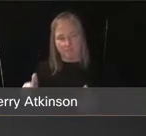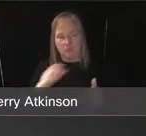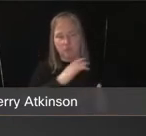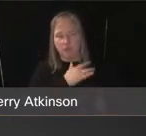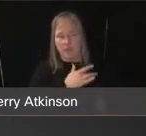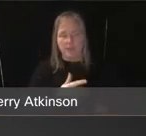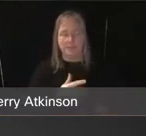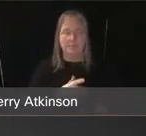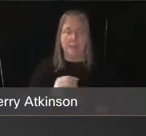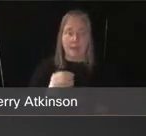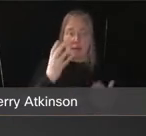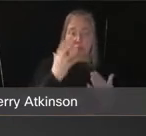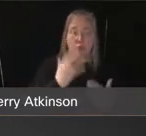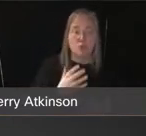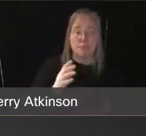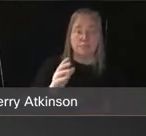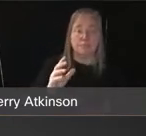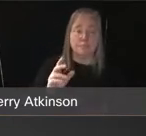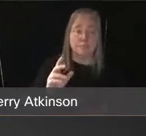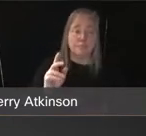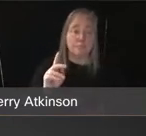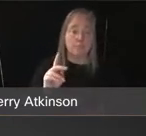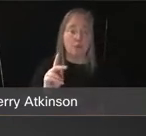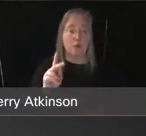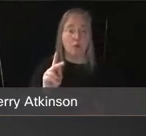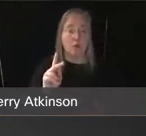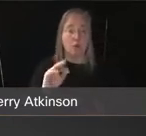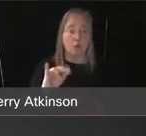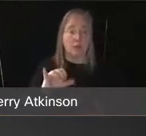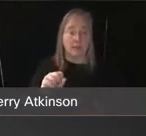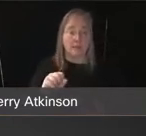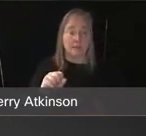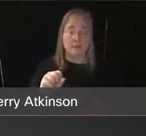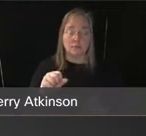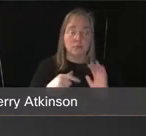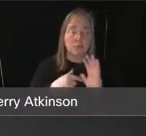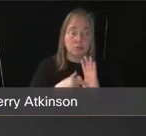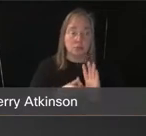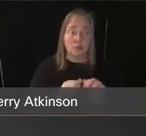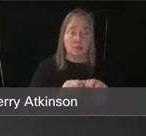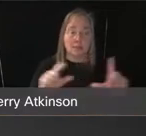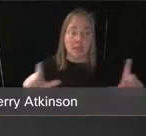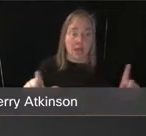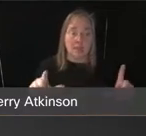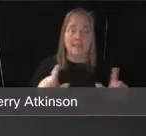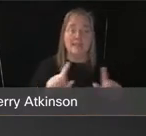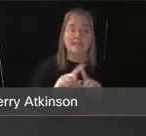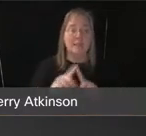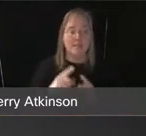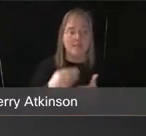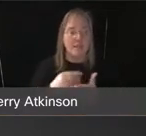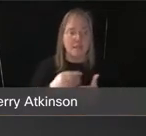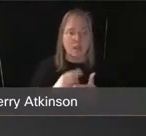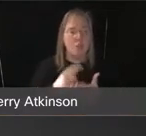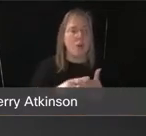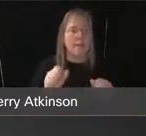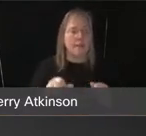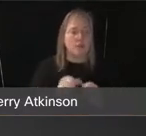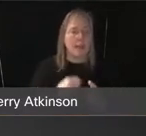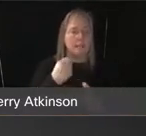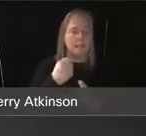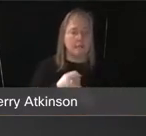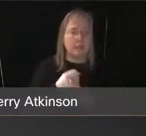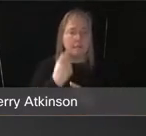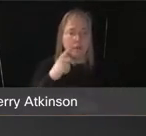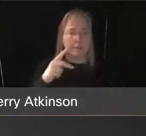focuses that your site shows also different funding. What's the potential implication for the PCI